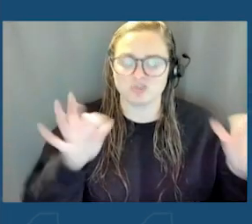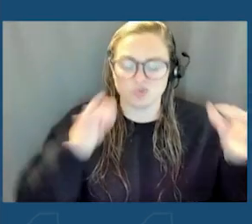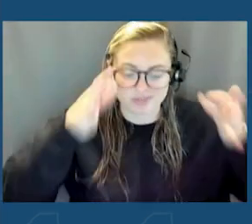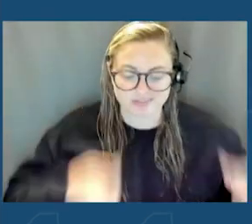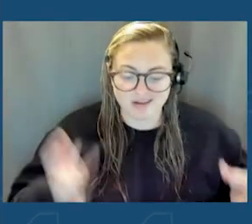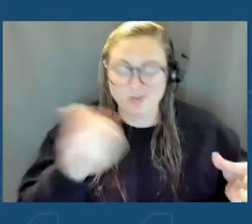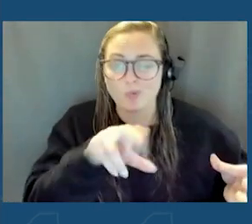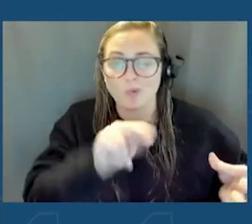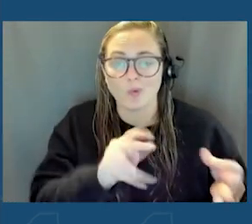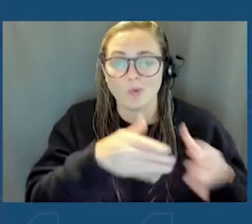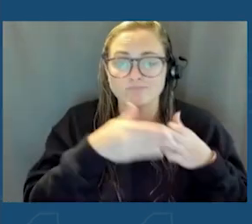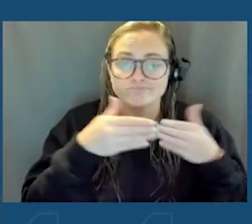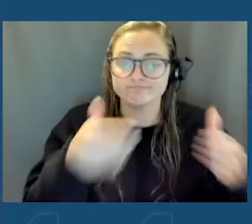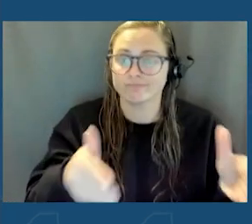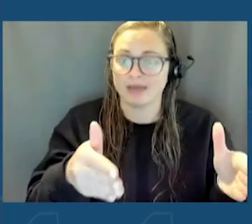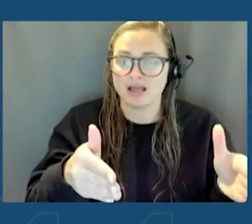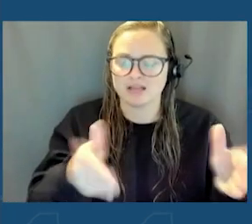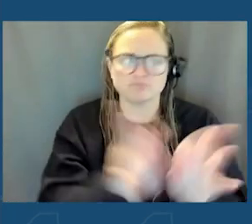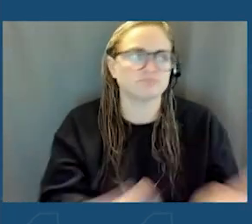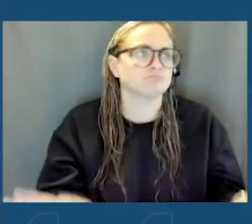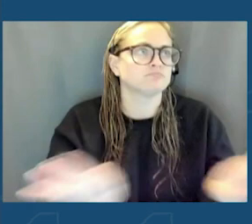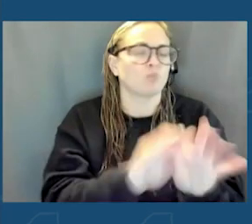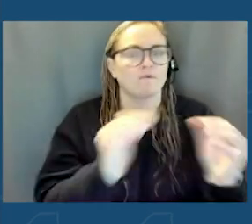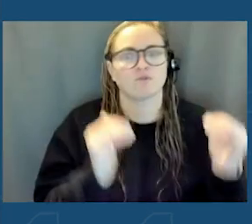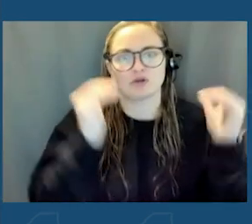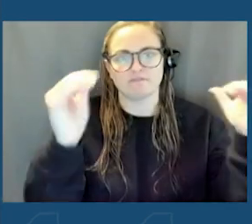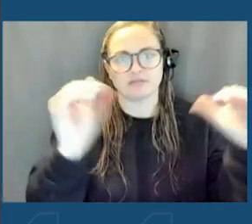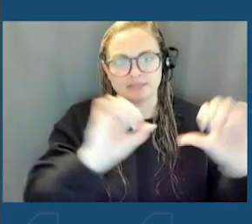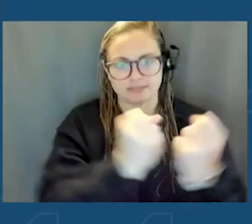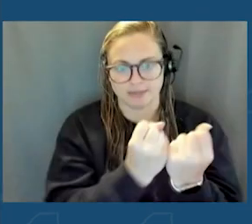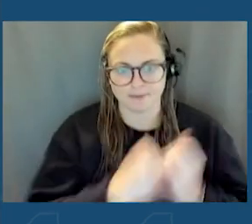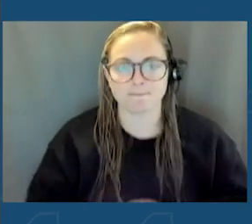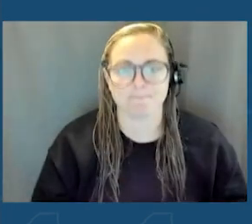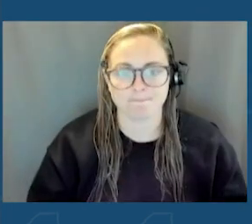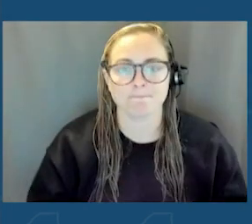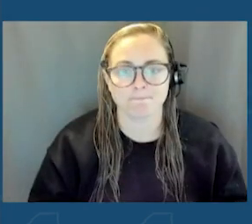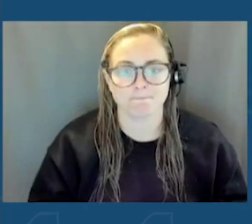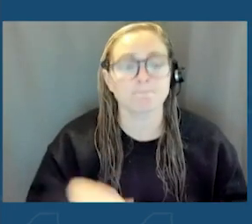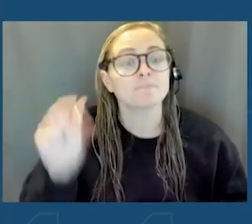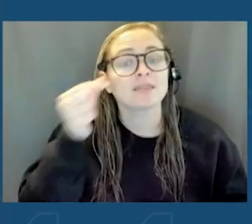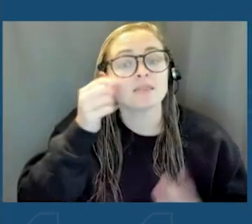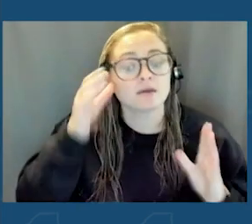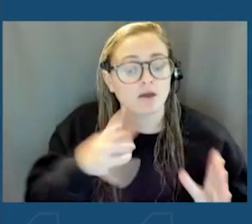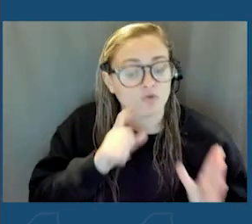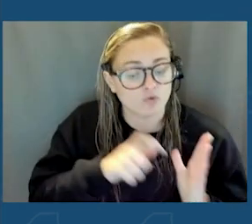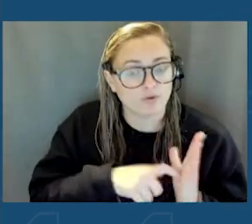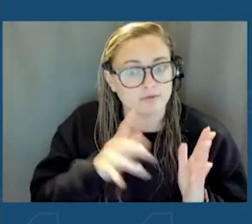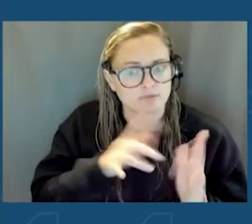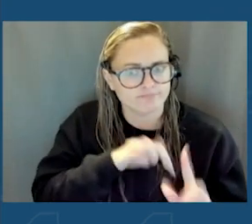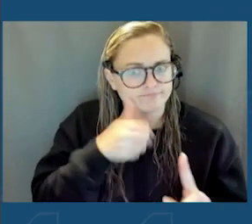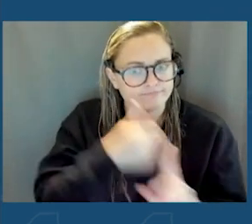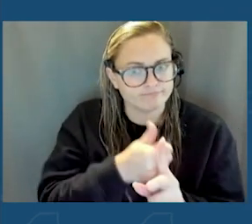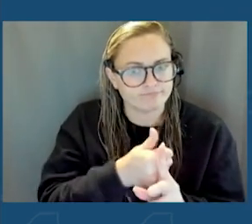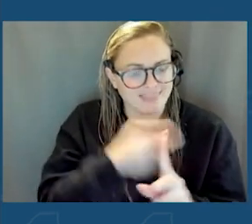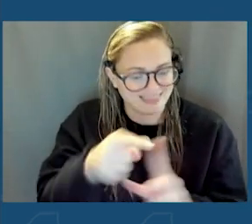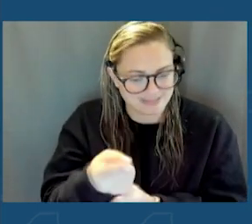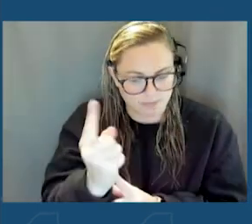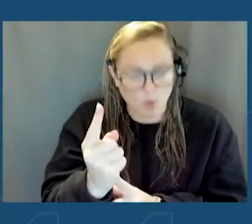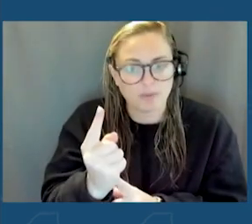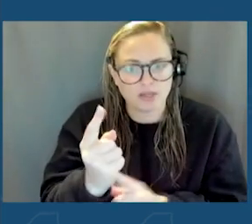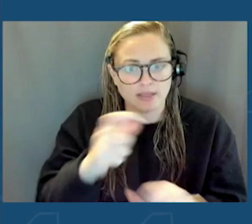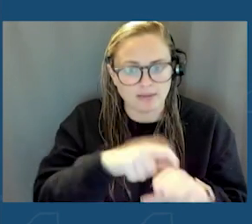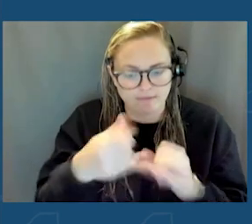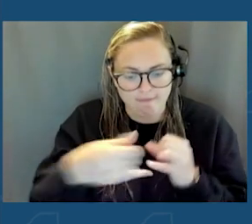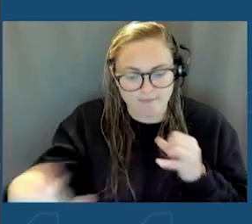path as critical to advancing society. Governor Hochul recognizes the impact of this moment in the timeline of